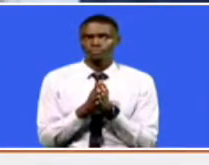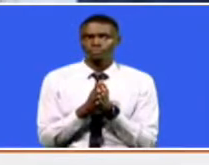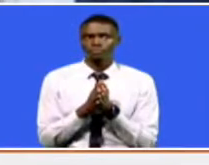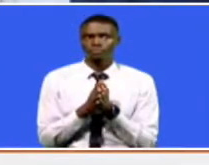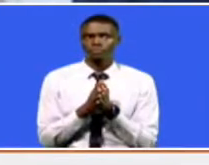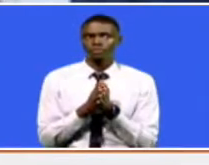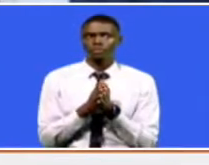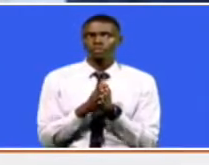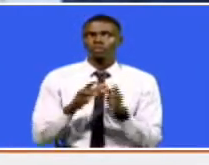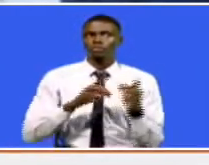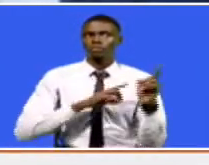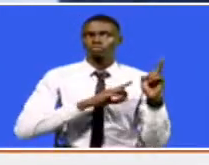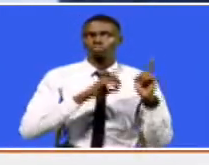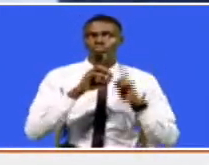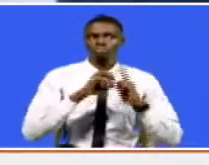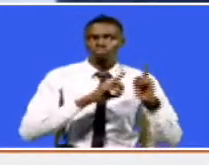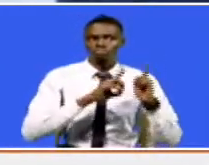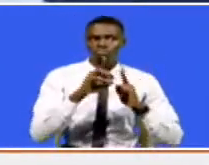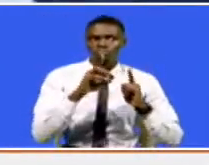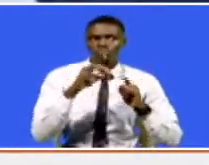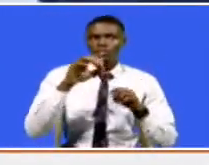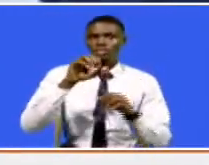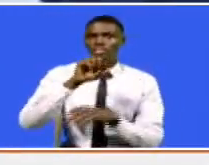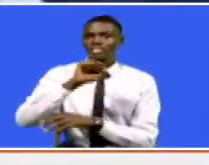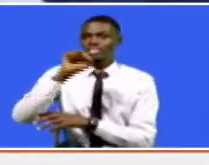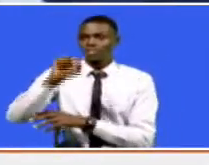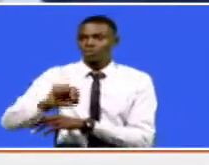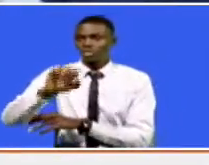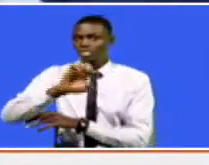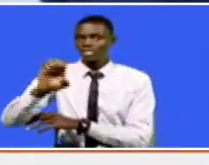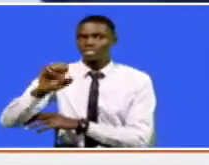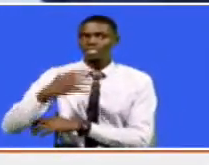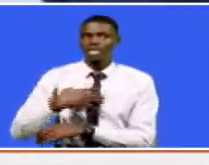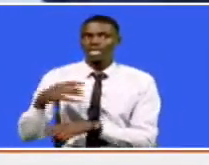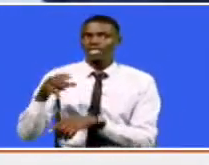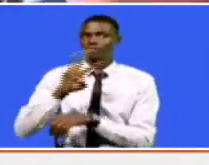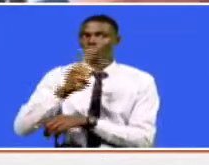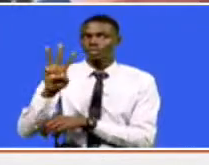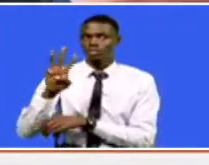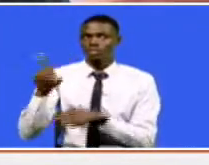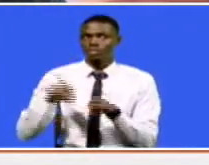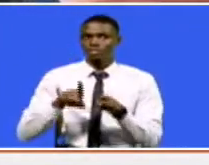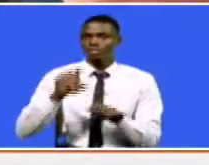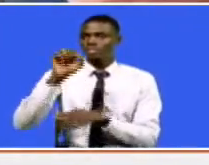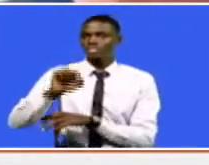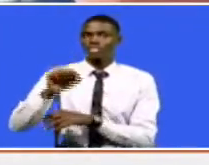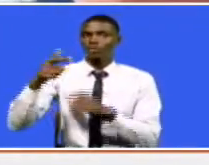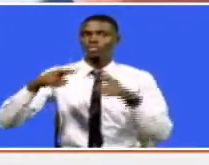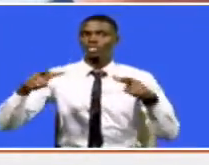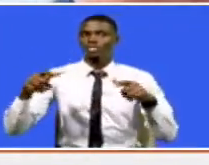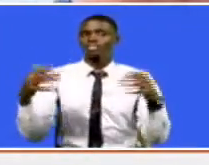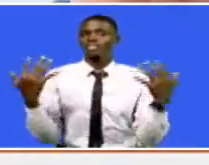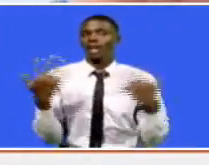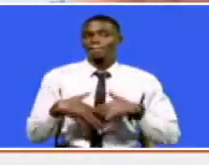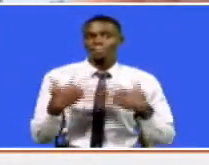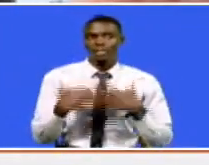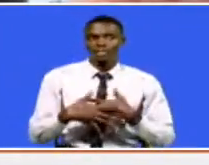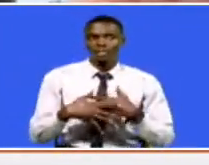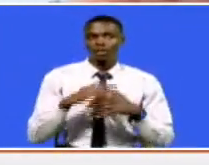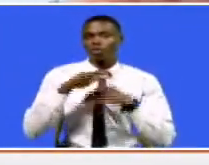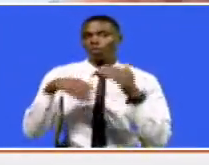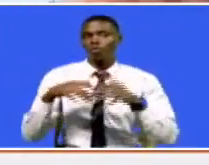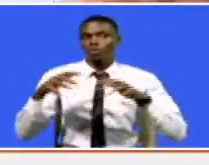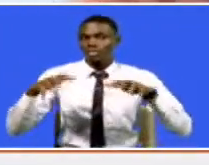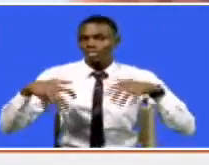a safari in Tsavo East and West, and then we went to Salt Lick. It's been amazing. We saw all sorts of animals